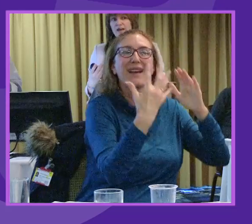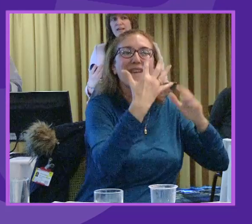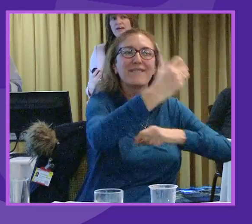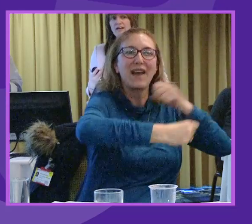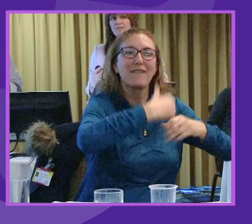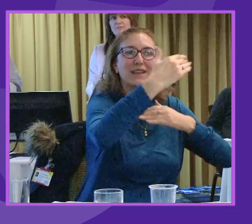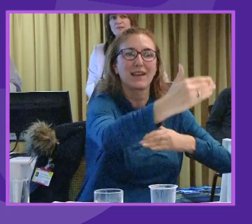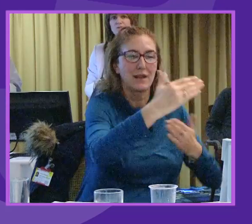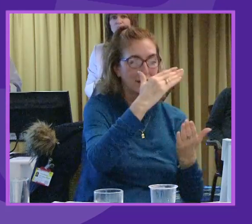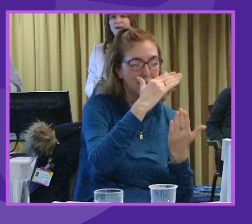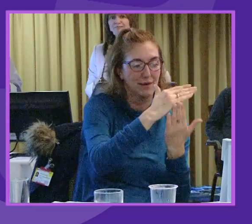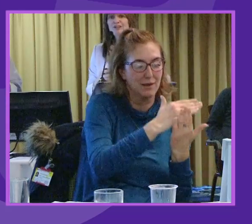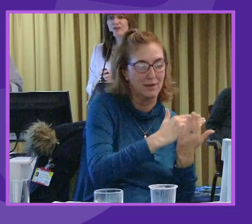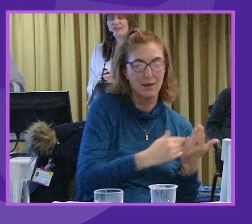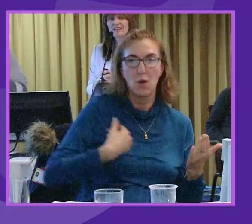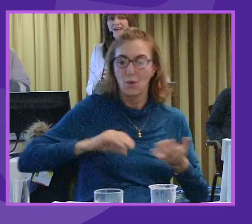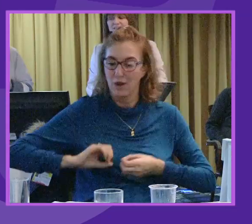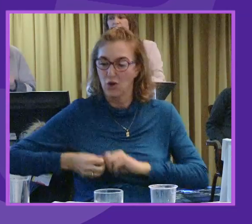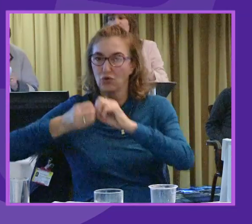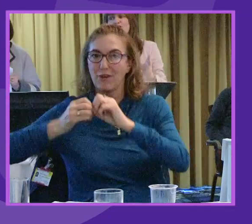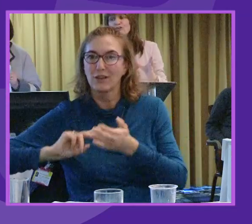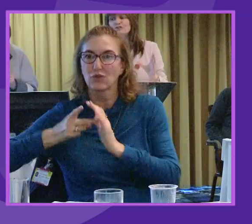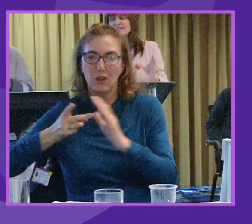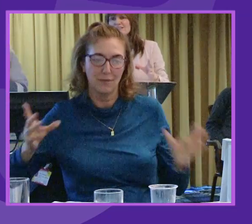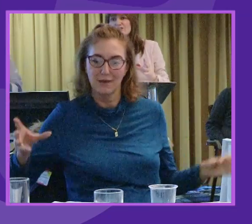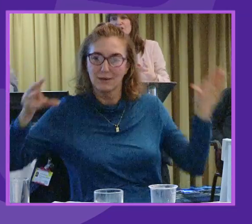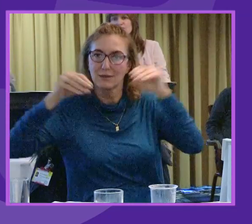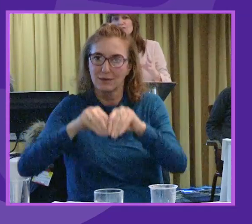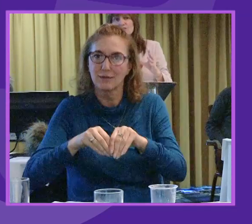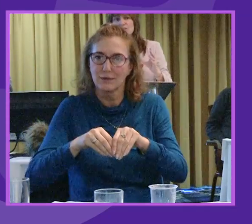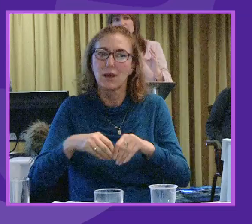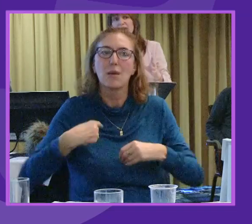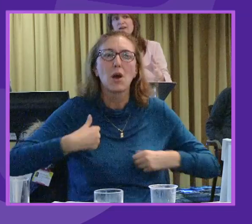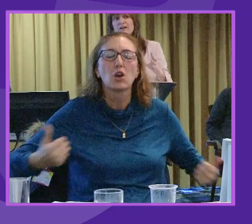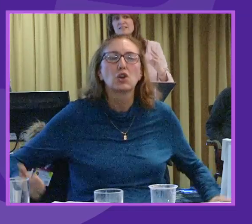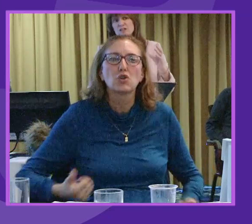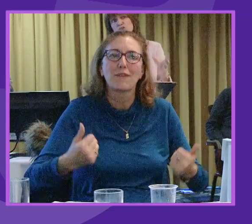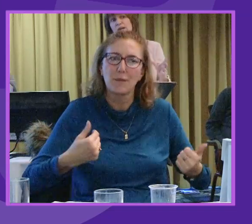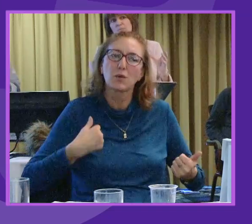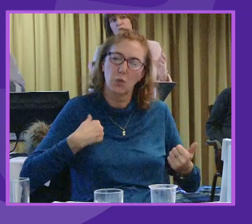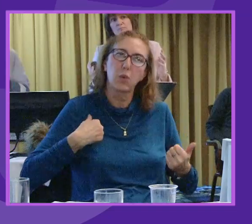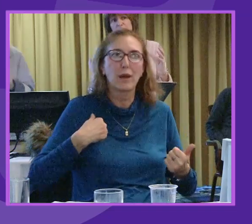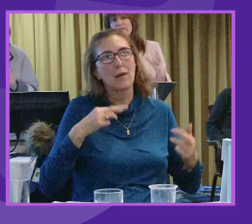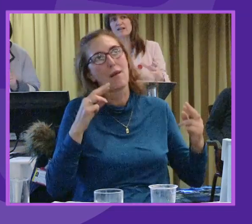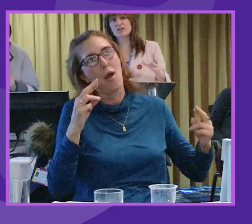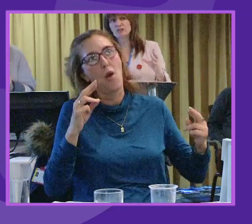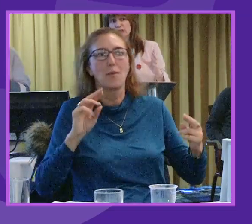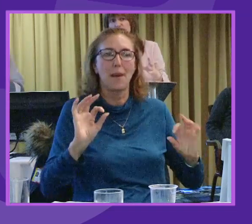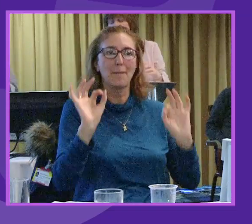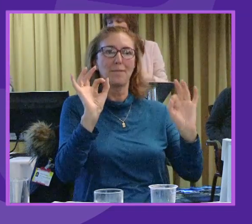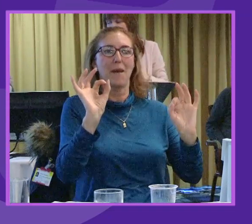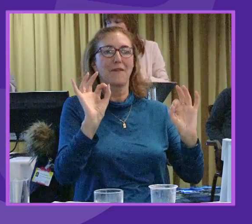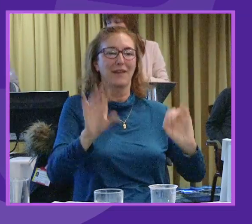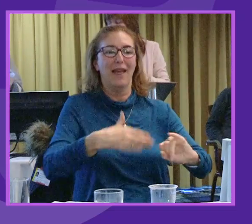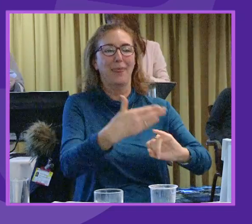is one where we're striving for perfect care. We haven't got there yet, but we've got audacious goals to be